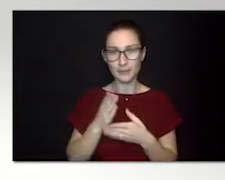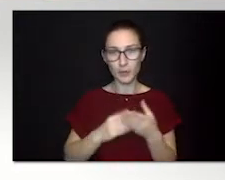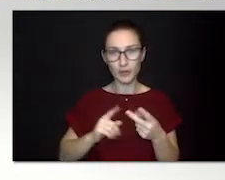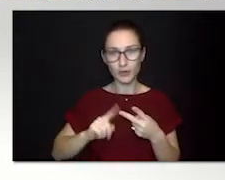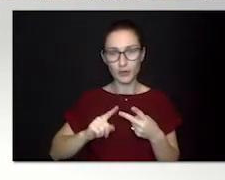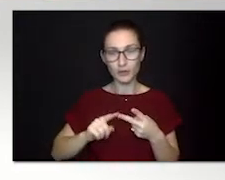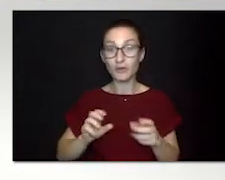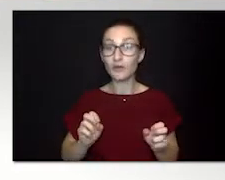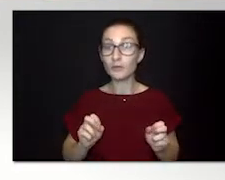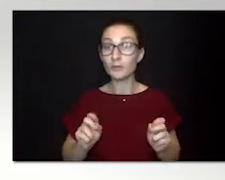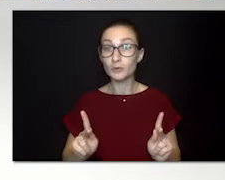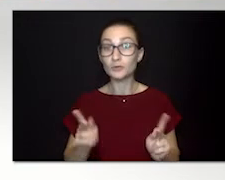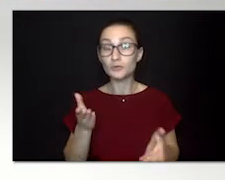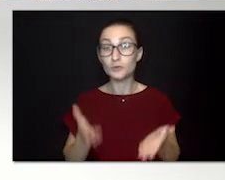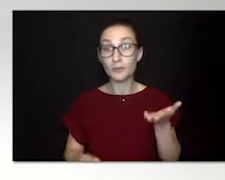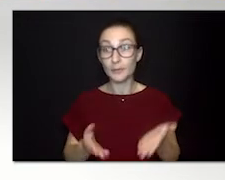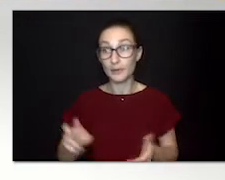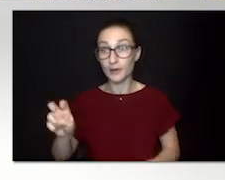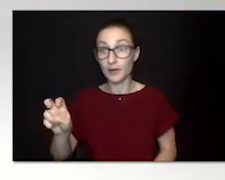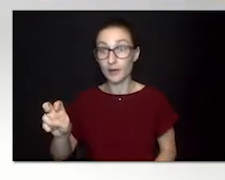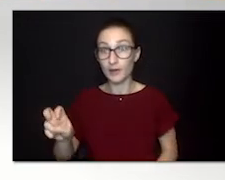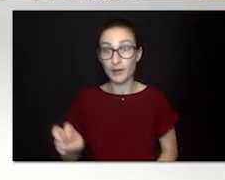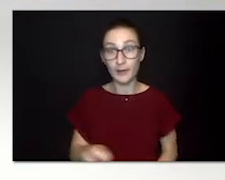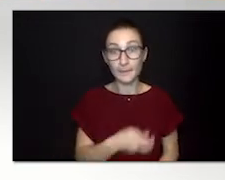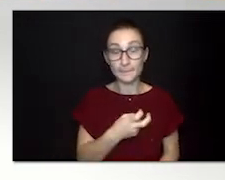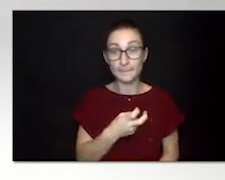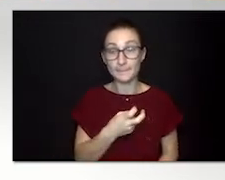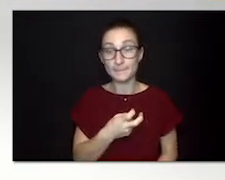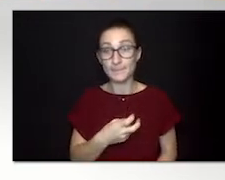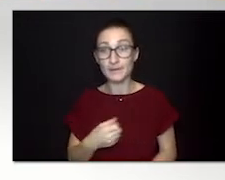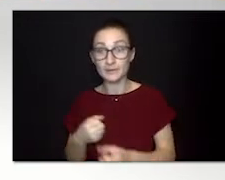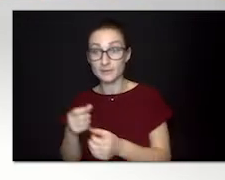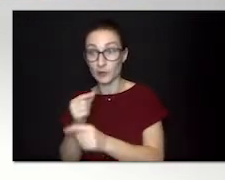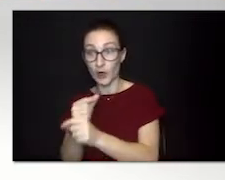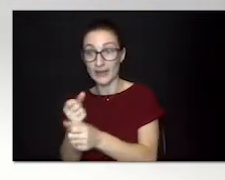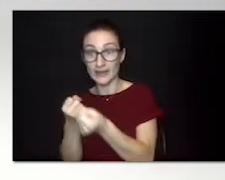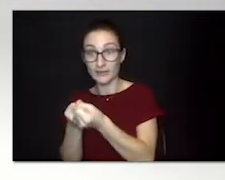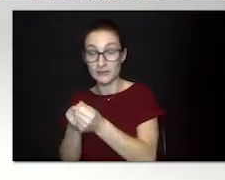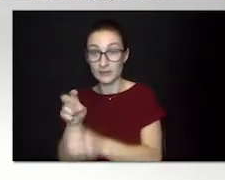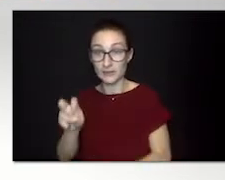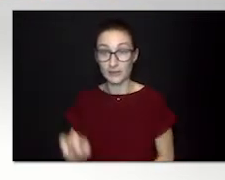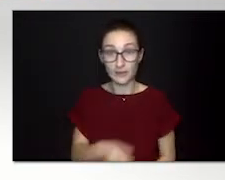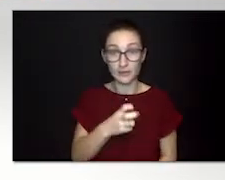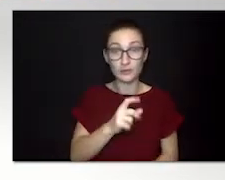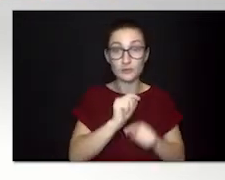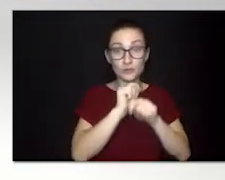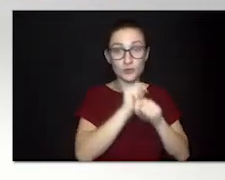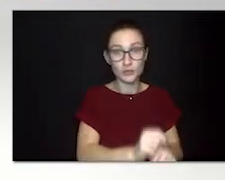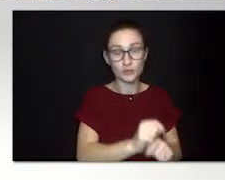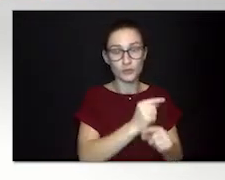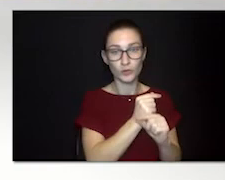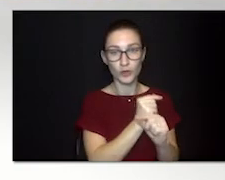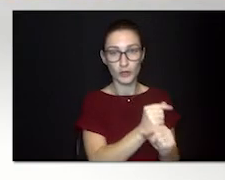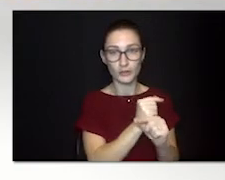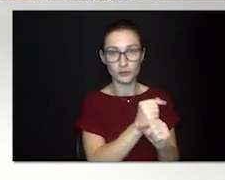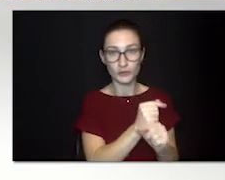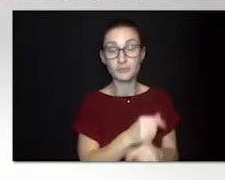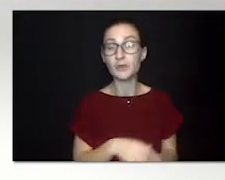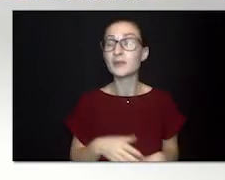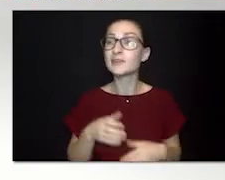was, is there an opportunity to maybe move into the traditional type of guardianship? And that may be needed if